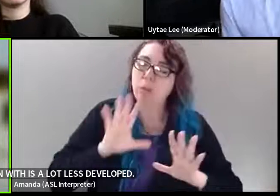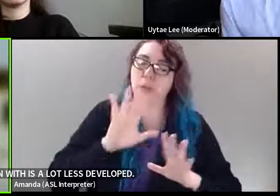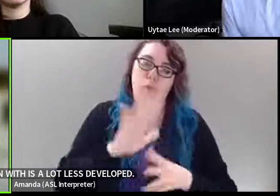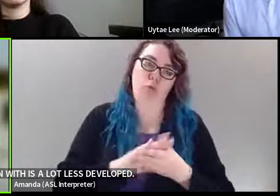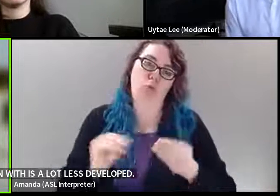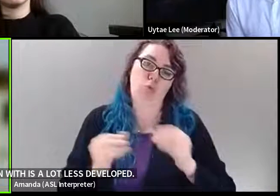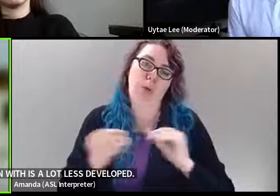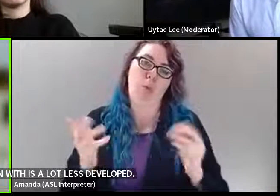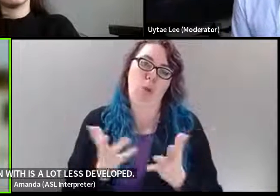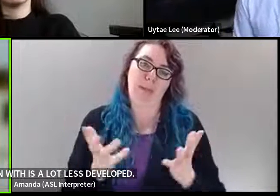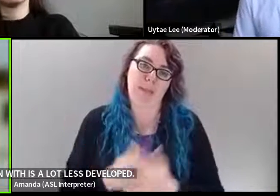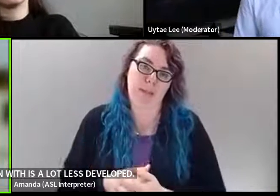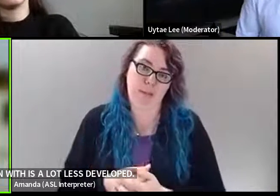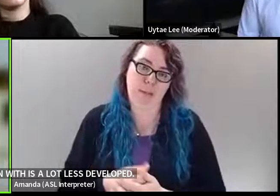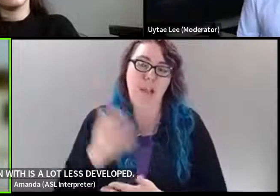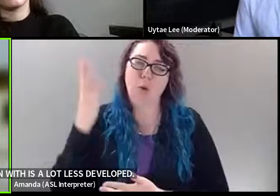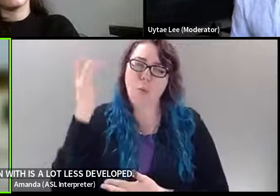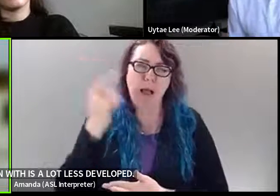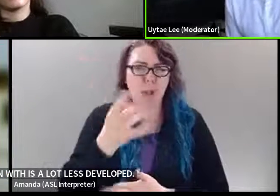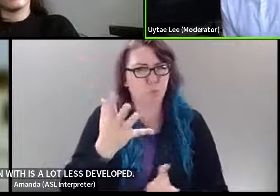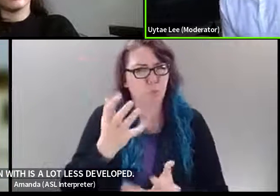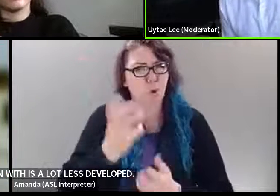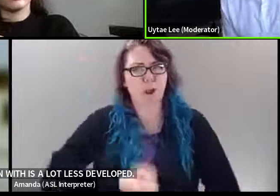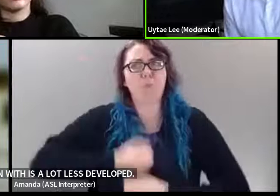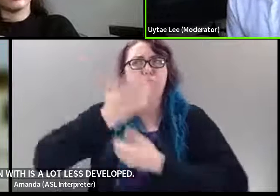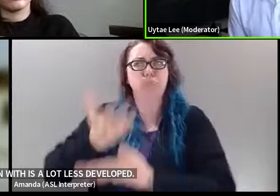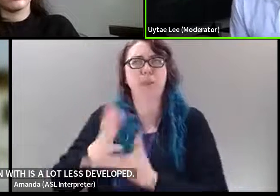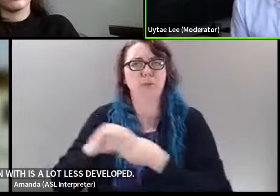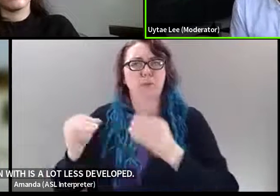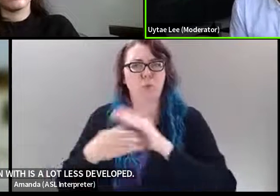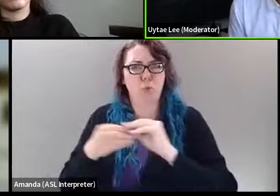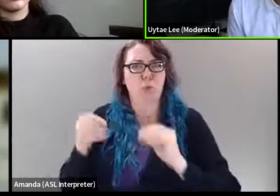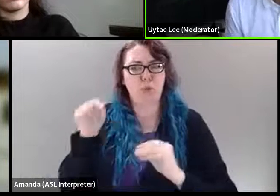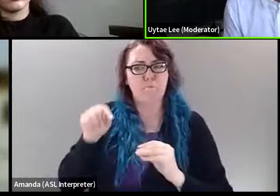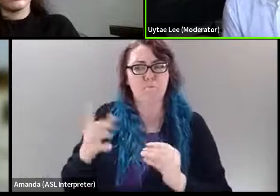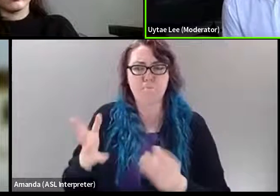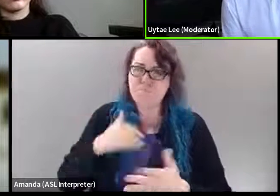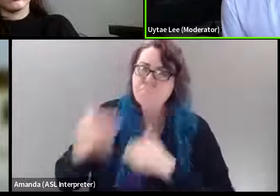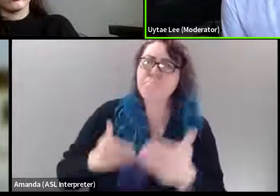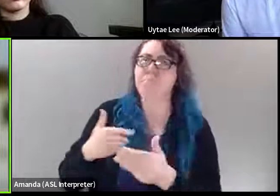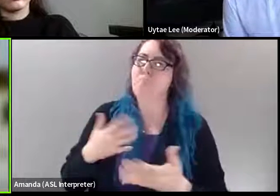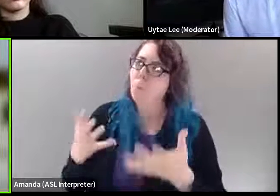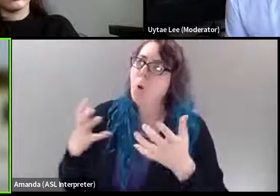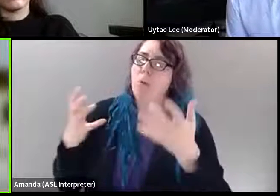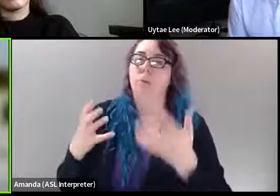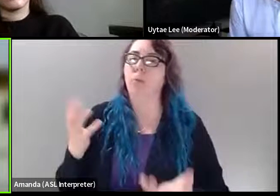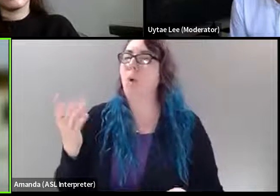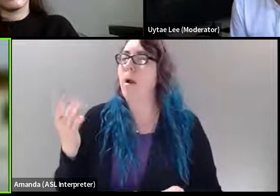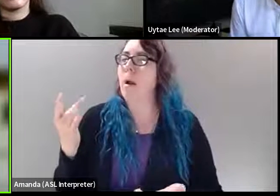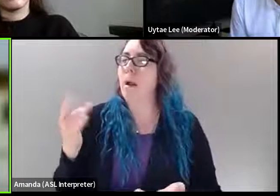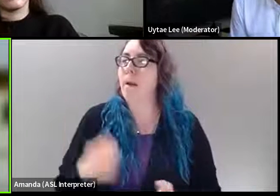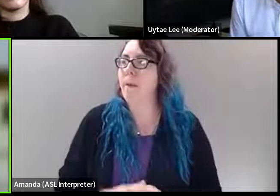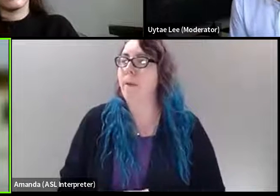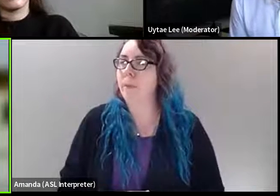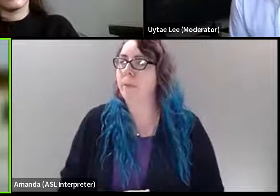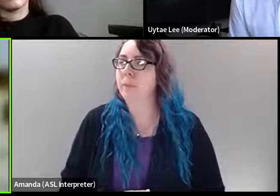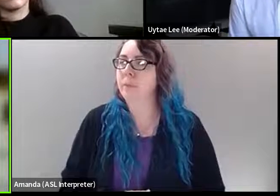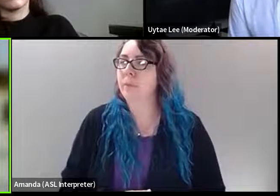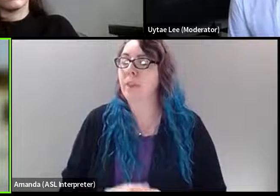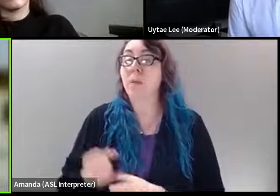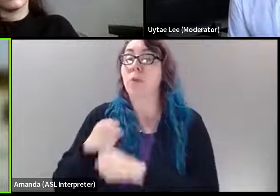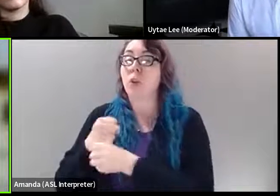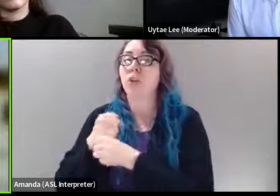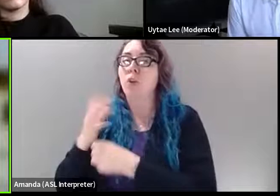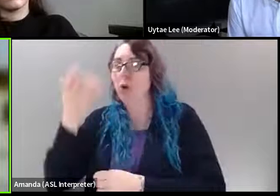why you want to tell that story, but I think the most important thing, again, for development or production is to know what you're